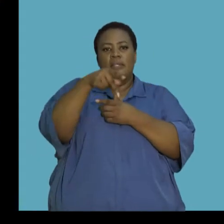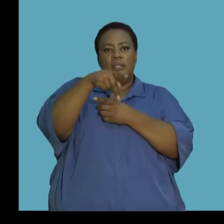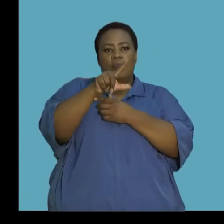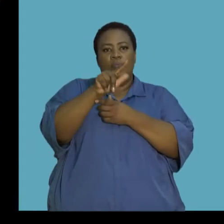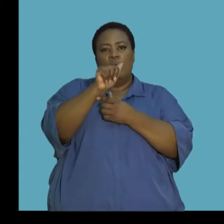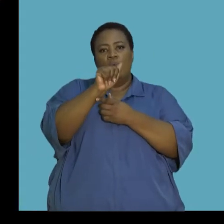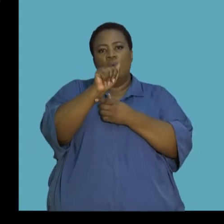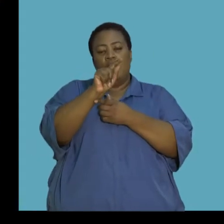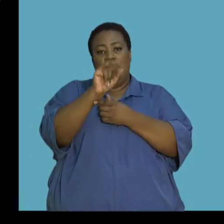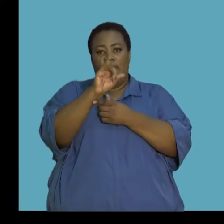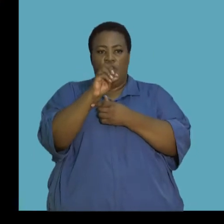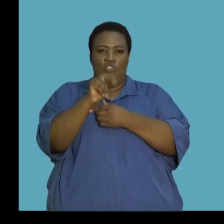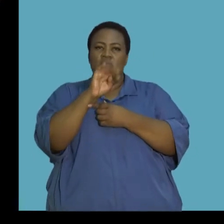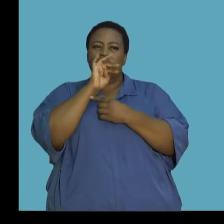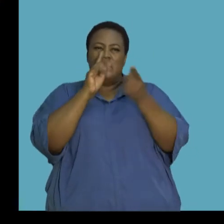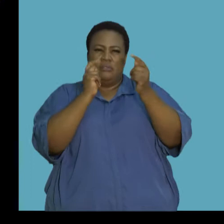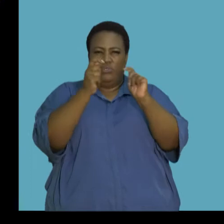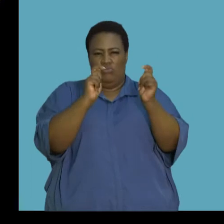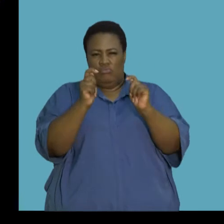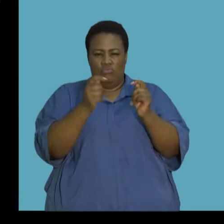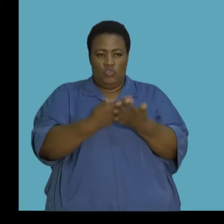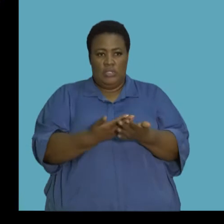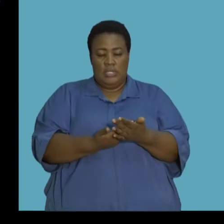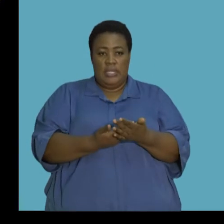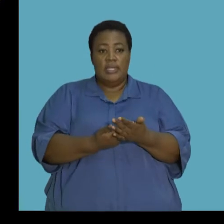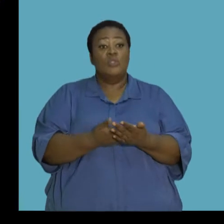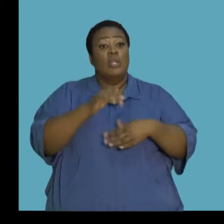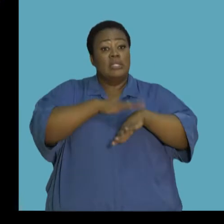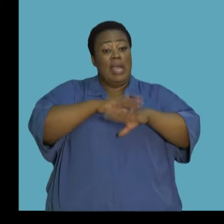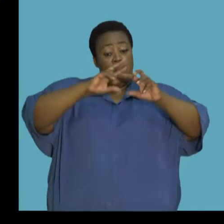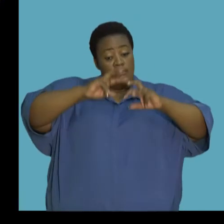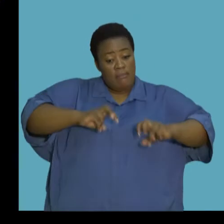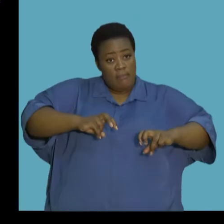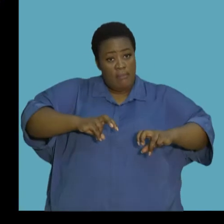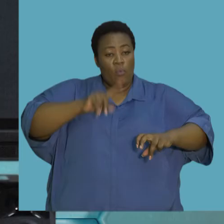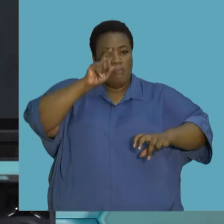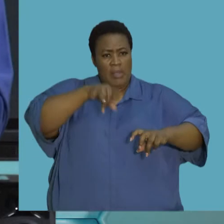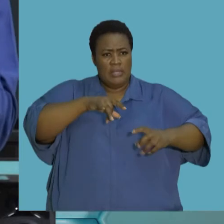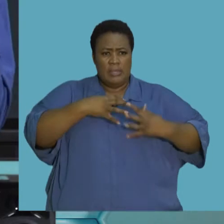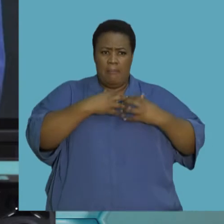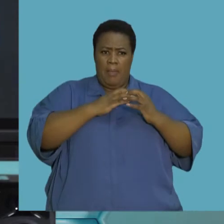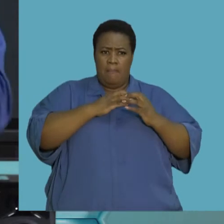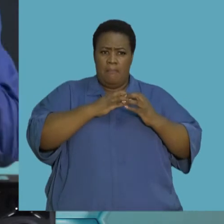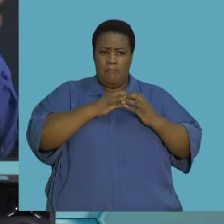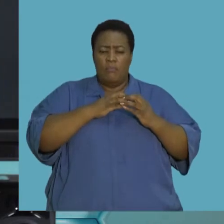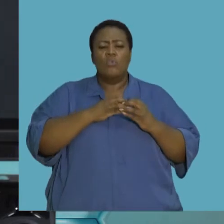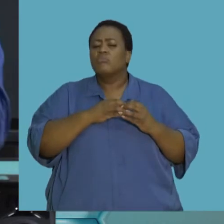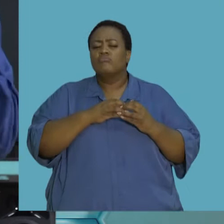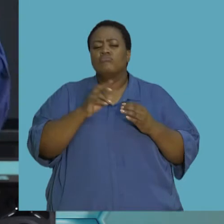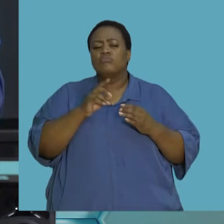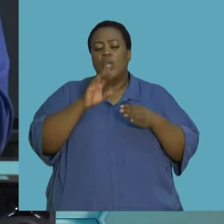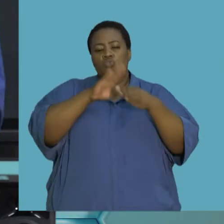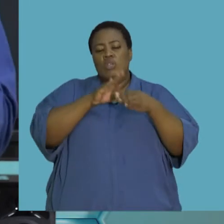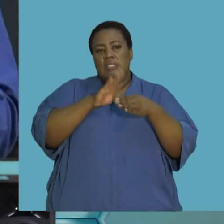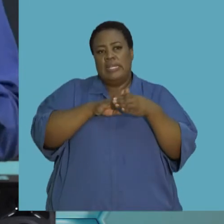the cause or reason for the outcome. So often in an investigation, we need to establish what is going to be